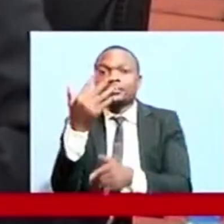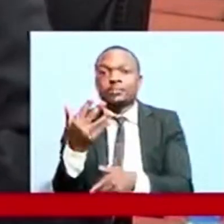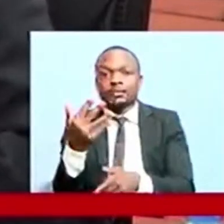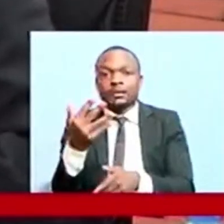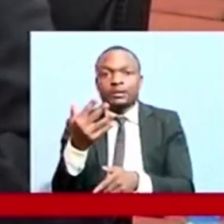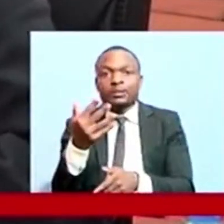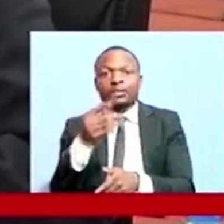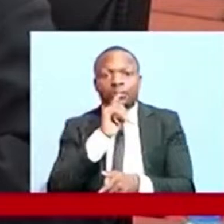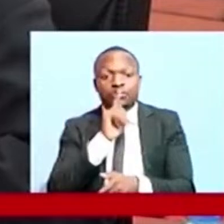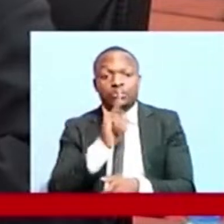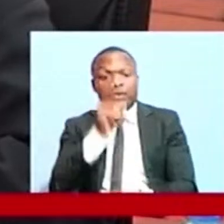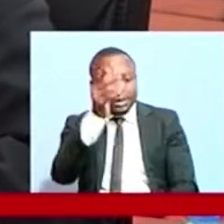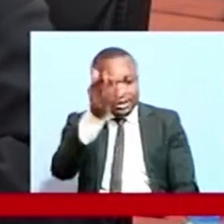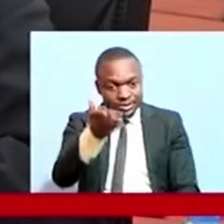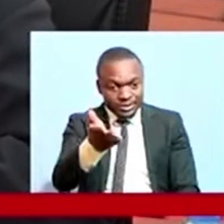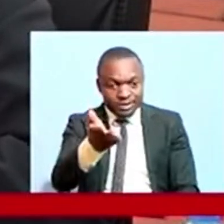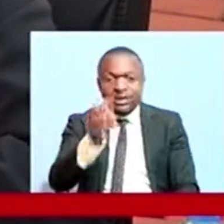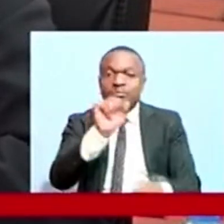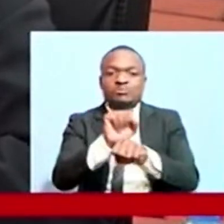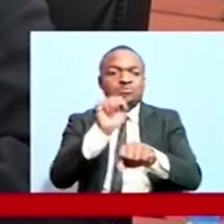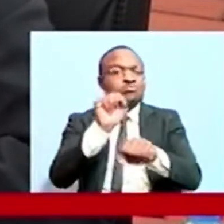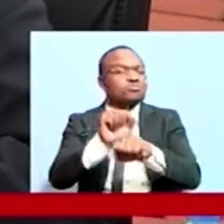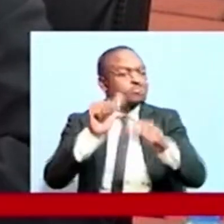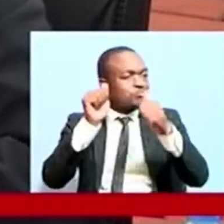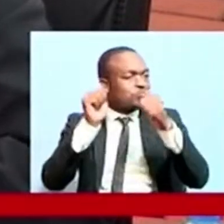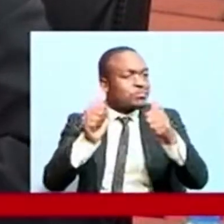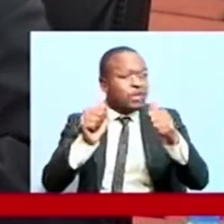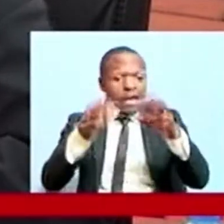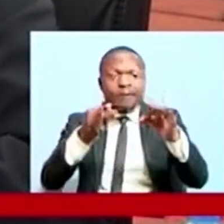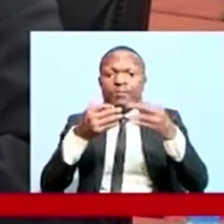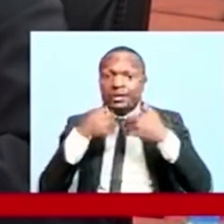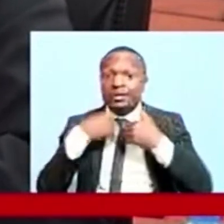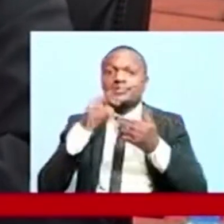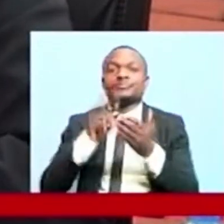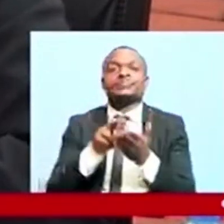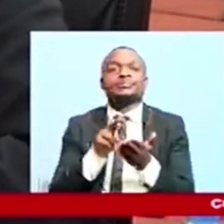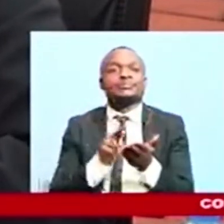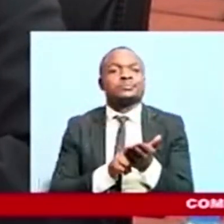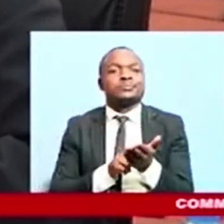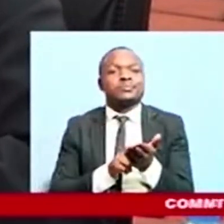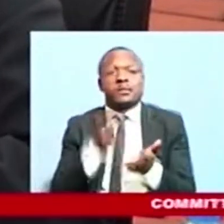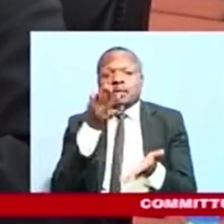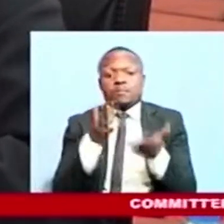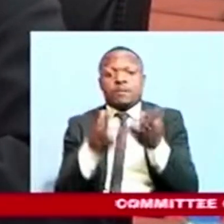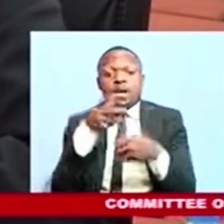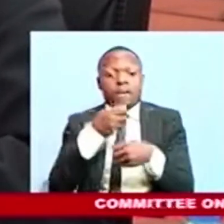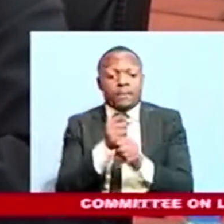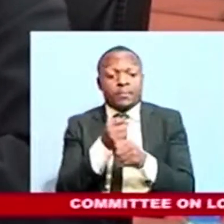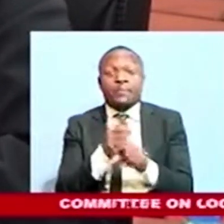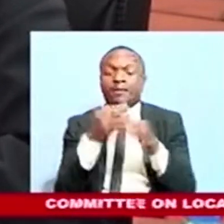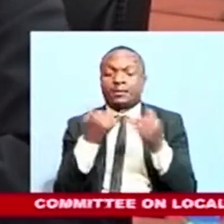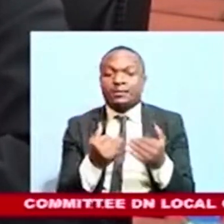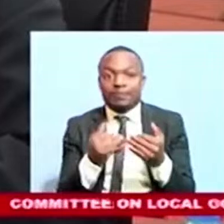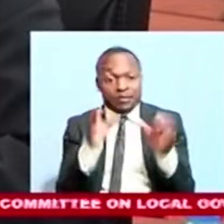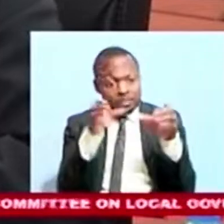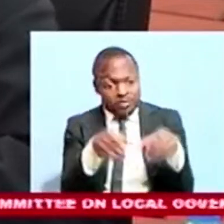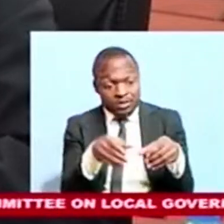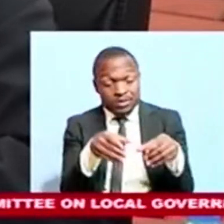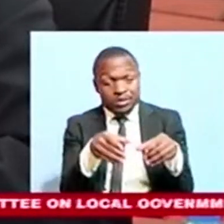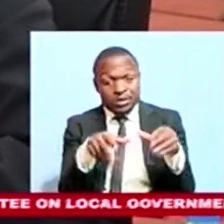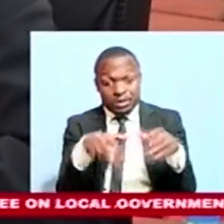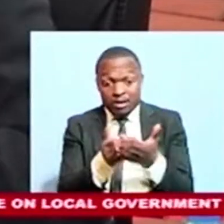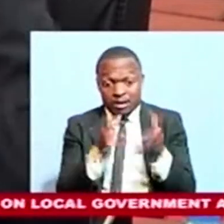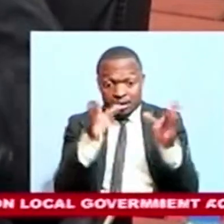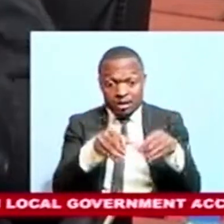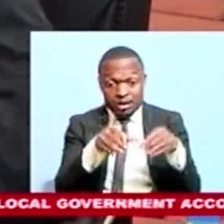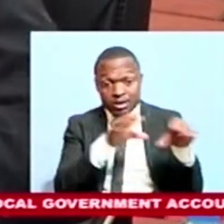really existing and doing very well? If you had that report, unless it is manufactured now for this committee, the way councils are